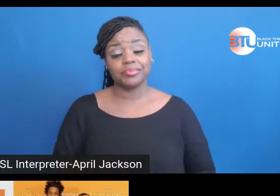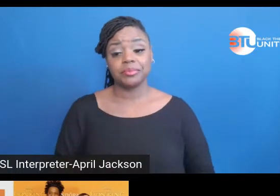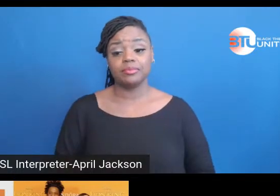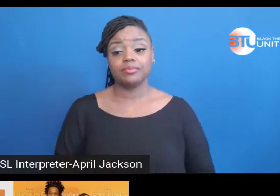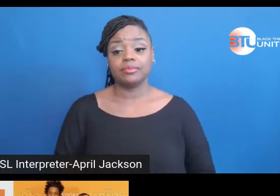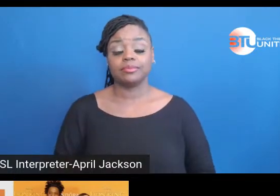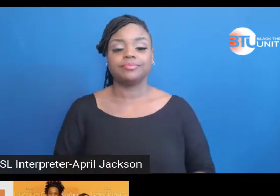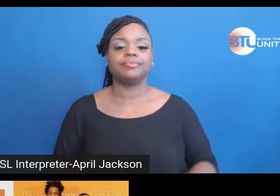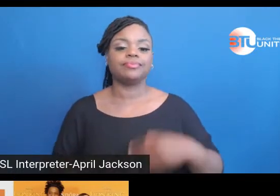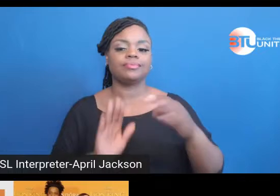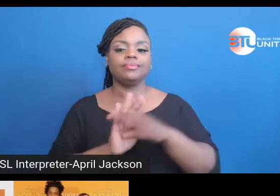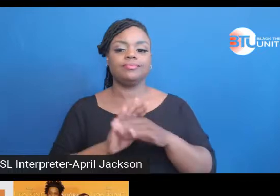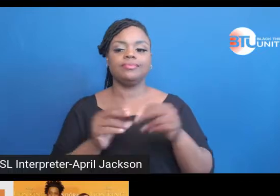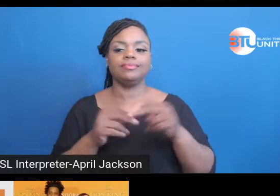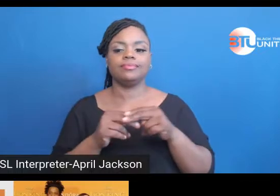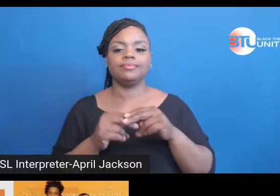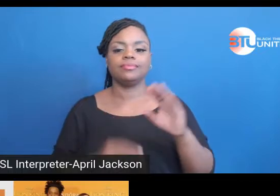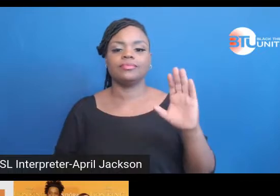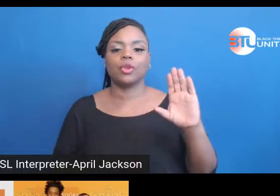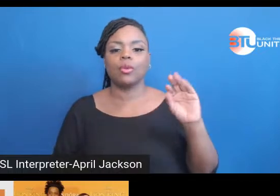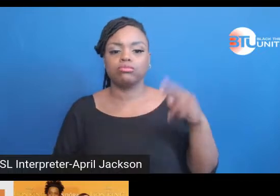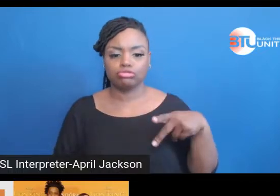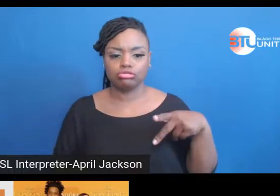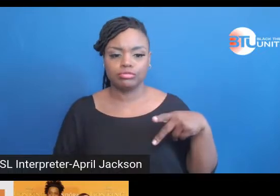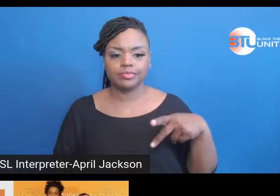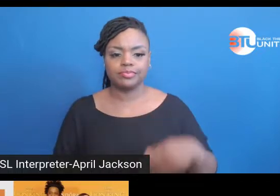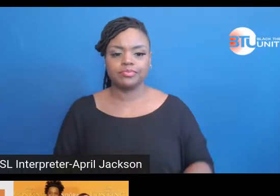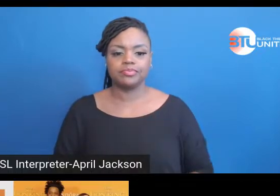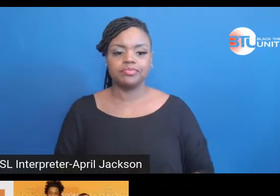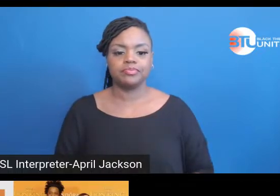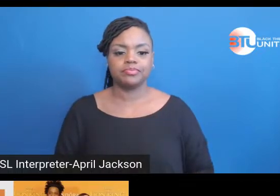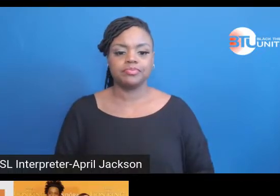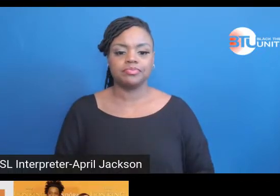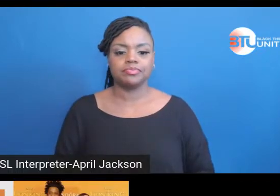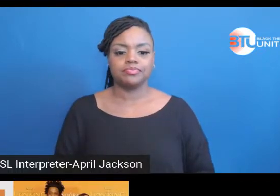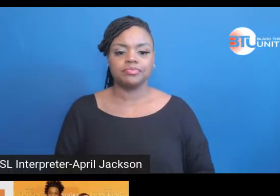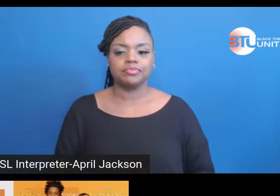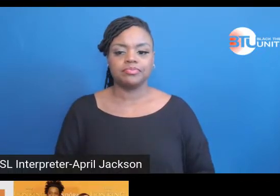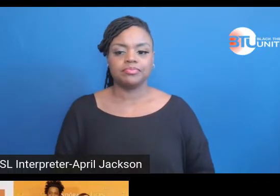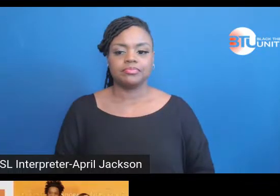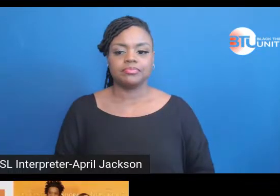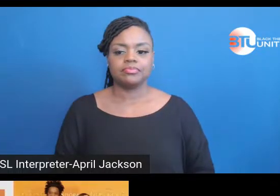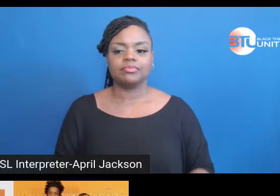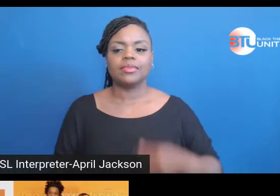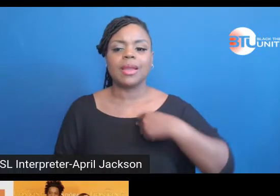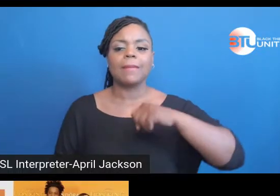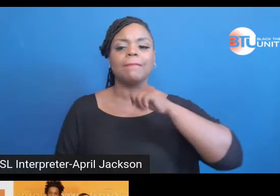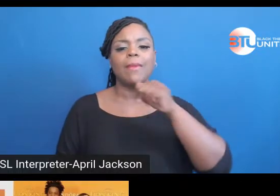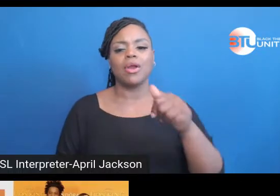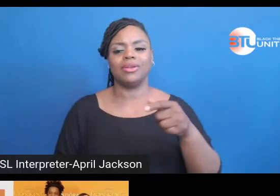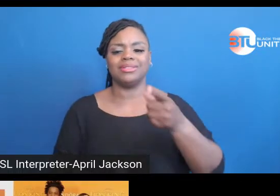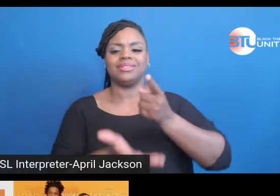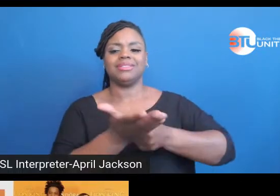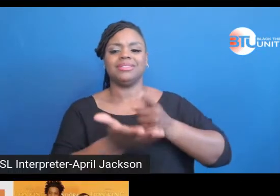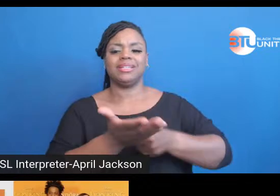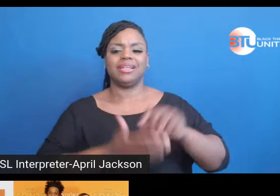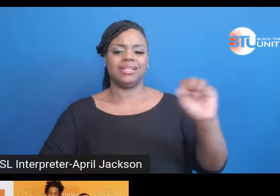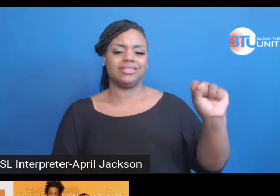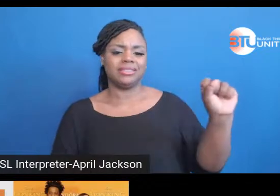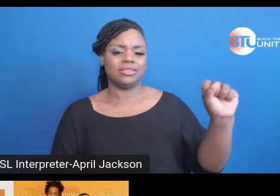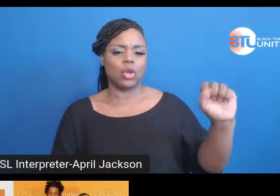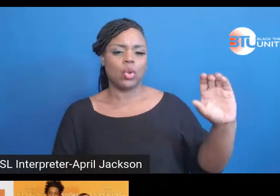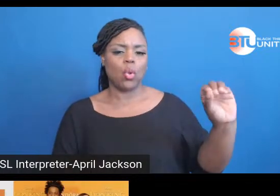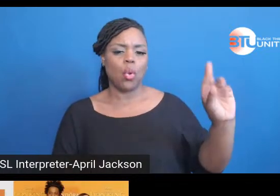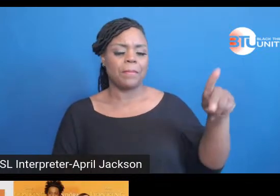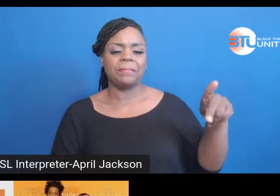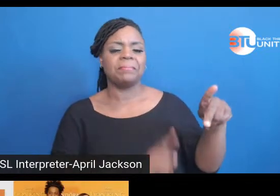corporation. And I'm not going to deal with an S corp right now. That's sort of one thing that people